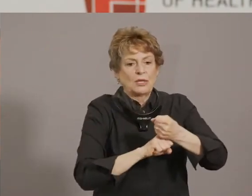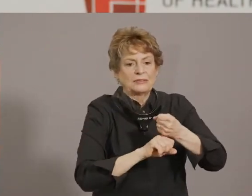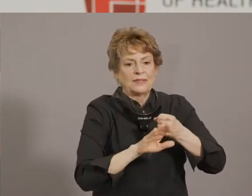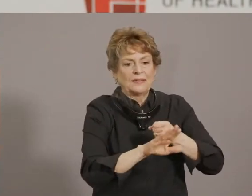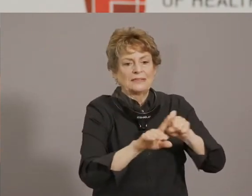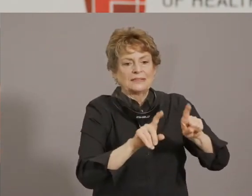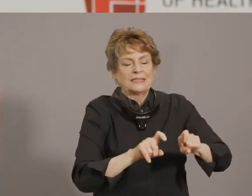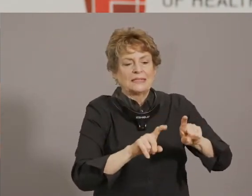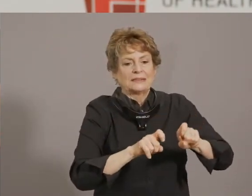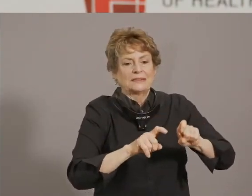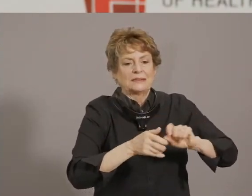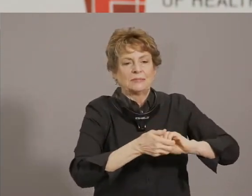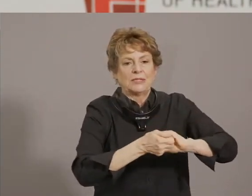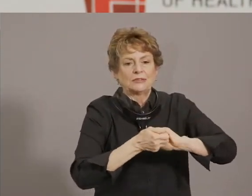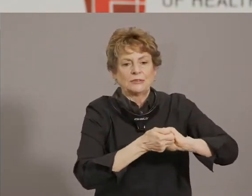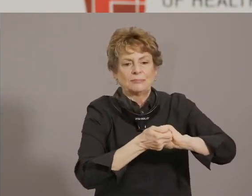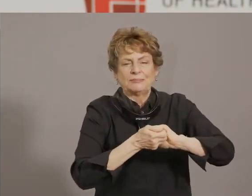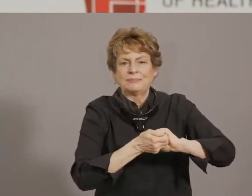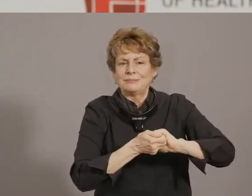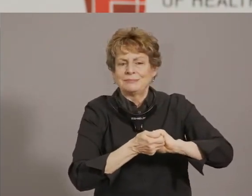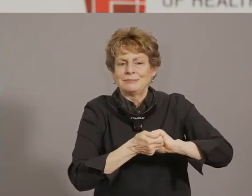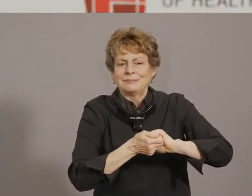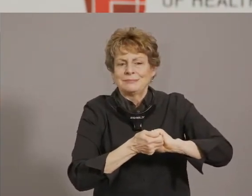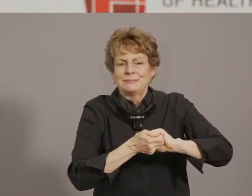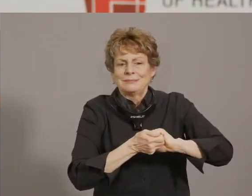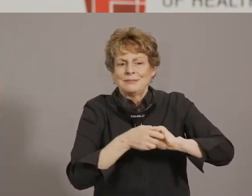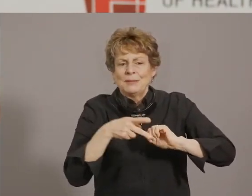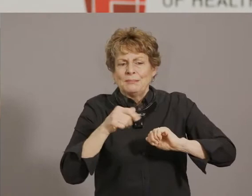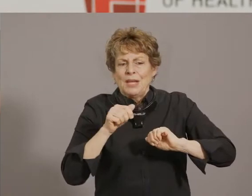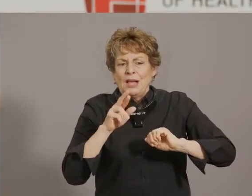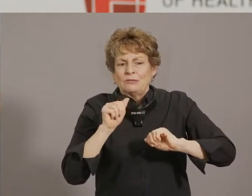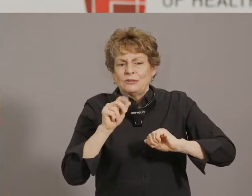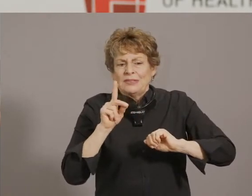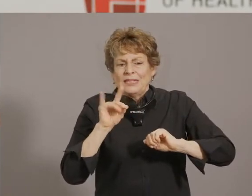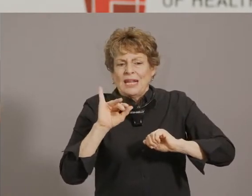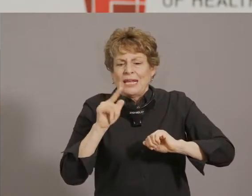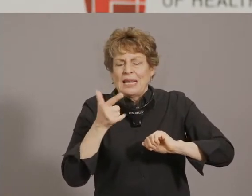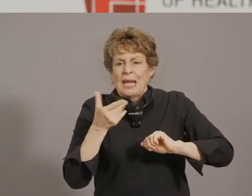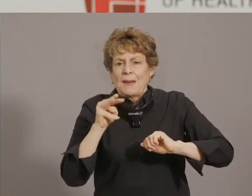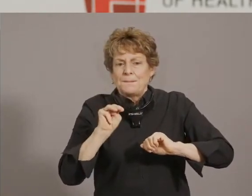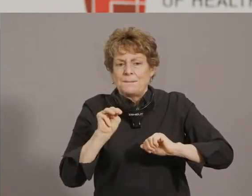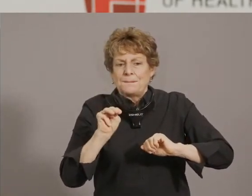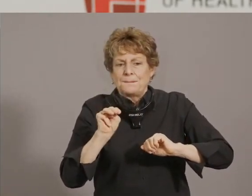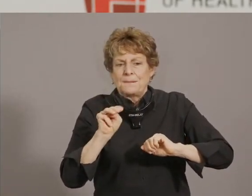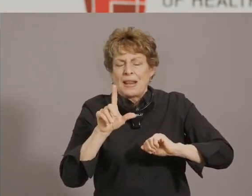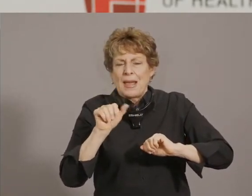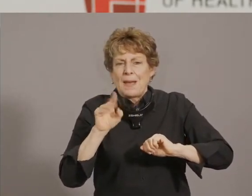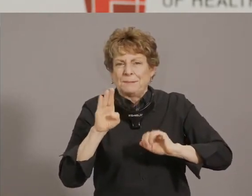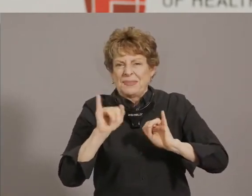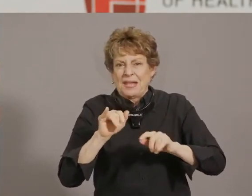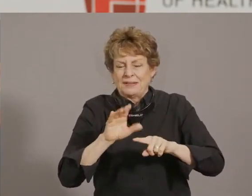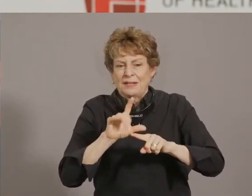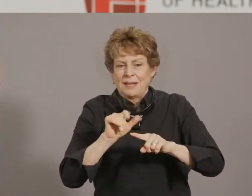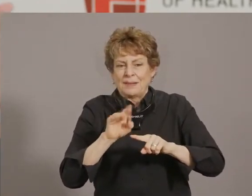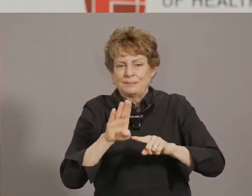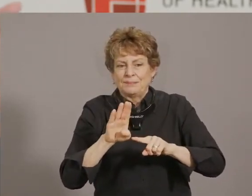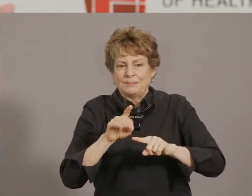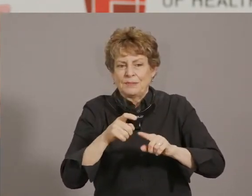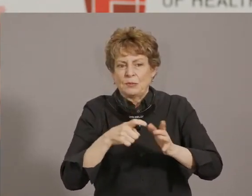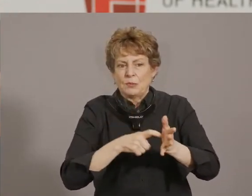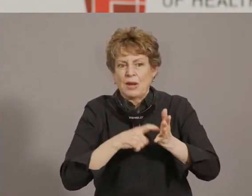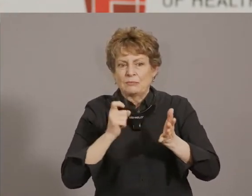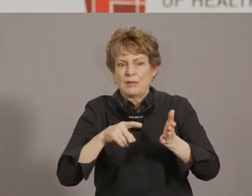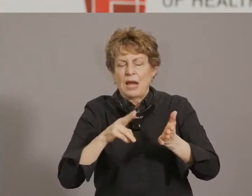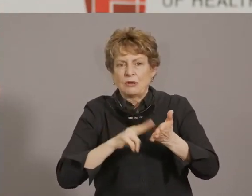to keep them going until they get this funding, because it does require contract amendments and those types of things. So they just wanted to be